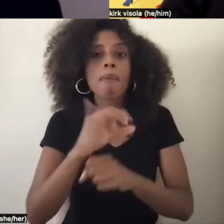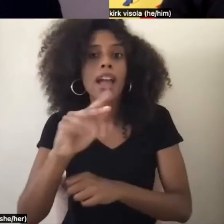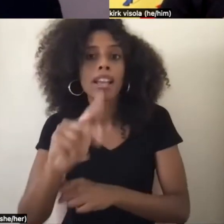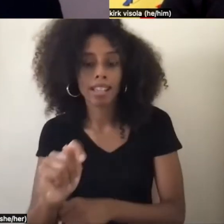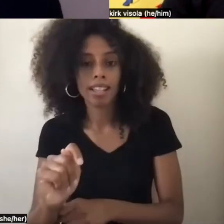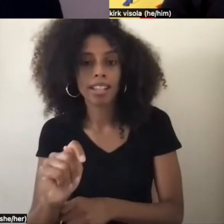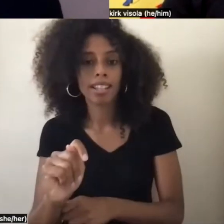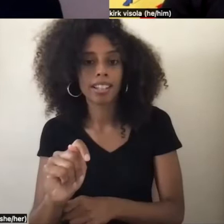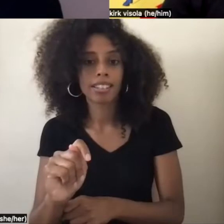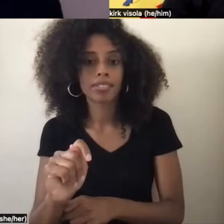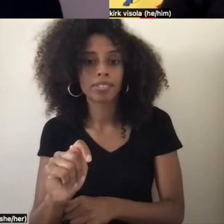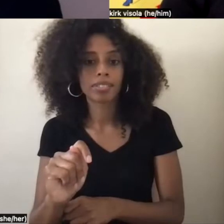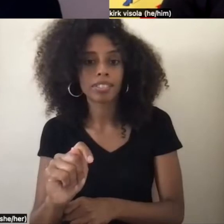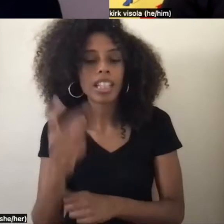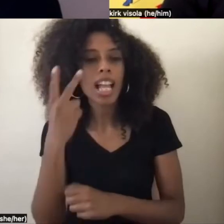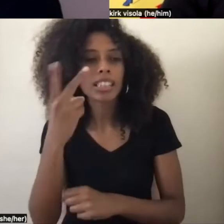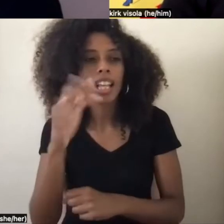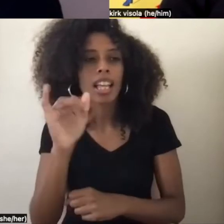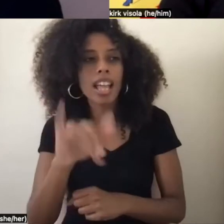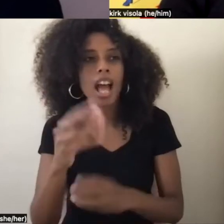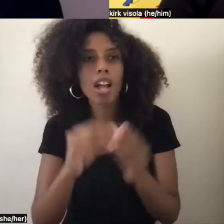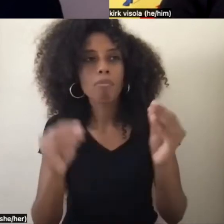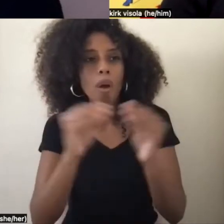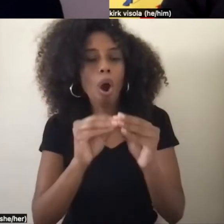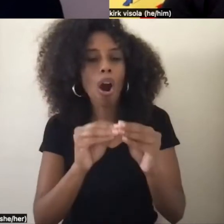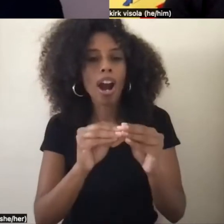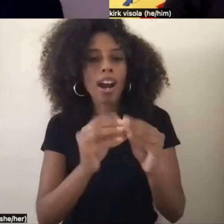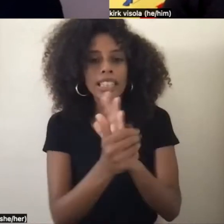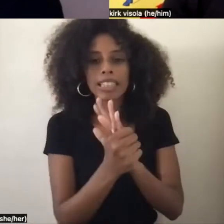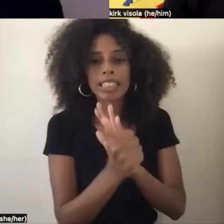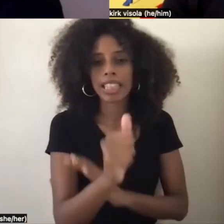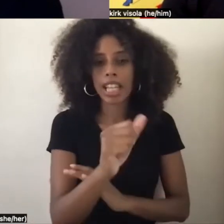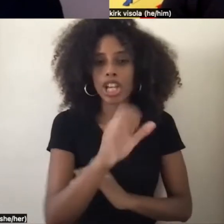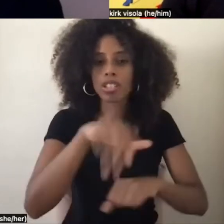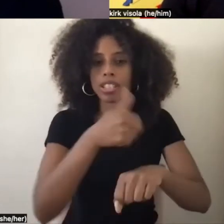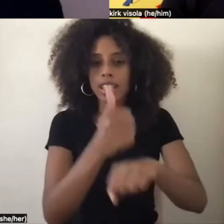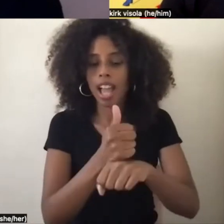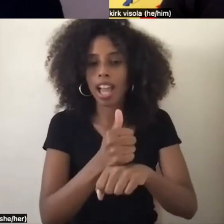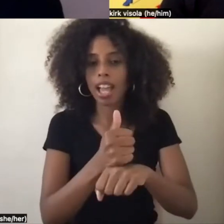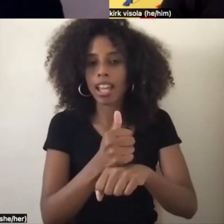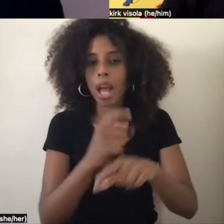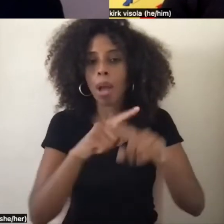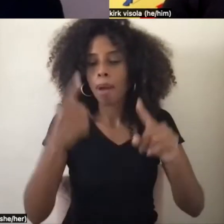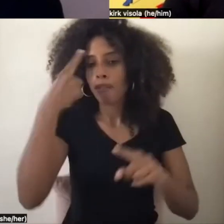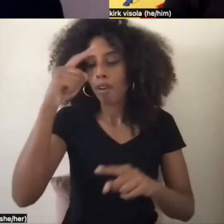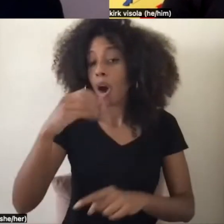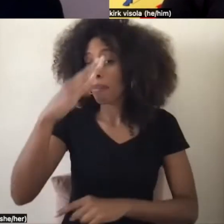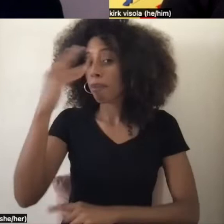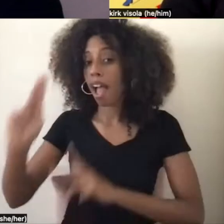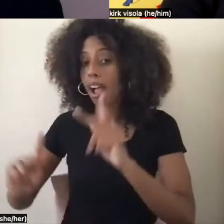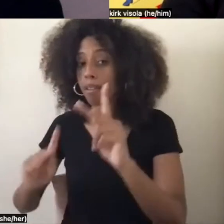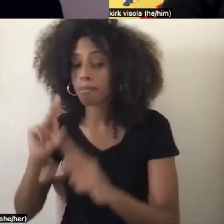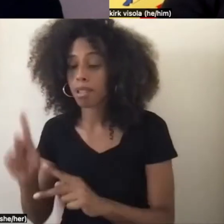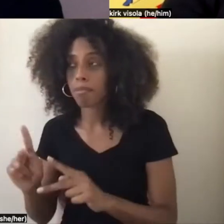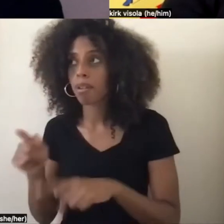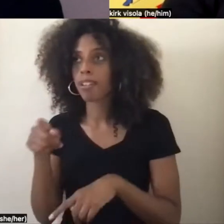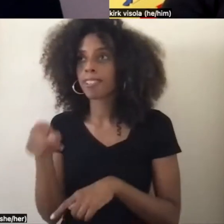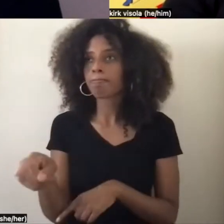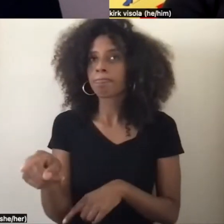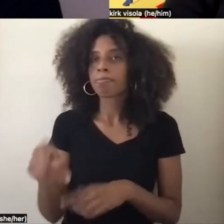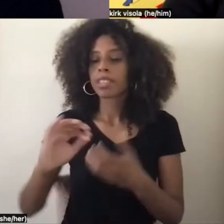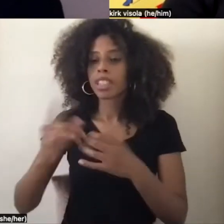for most people. But with Black people, it's not only a skill set, it's the way we have to